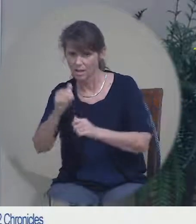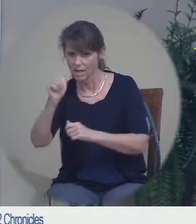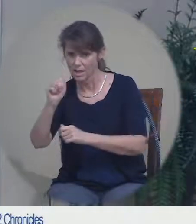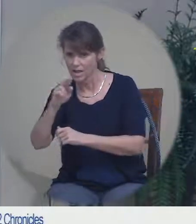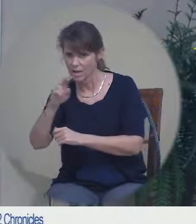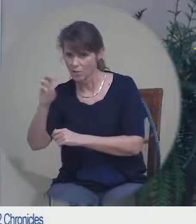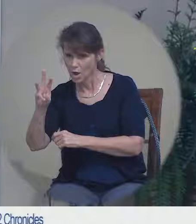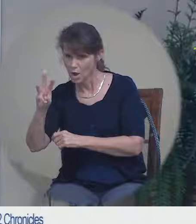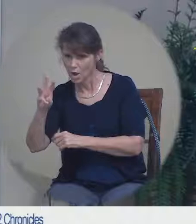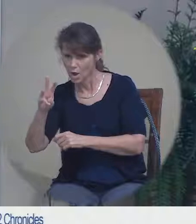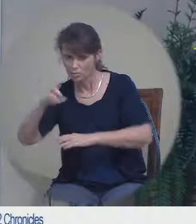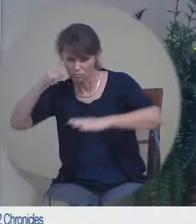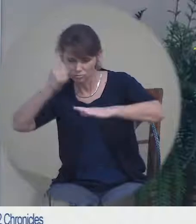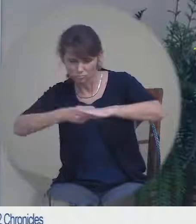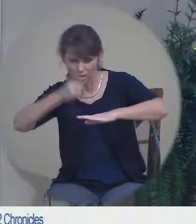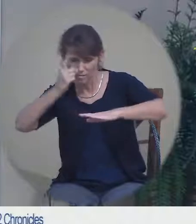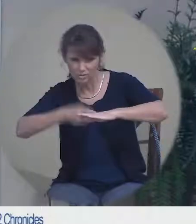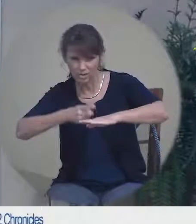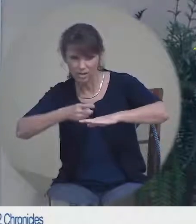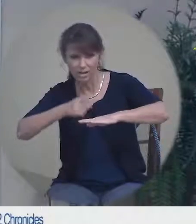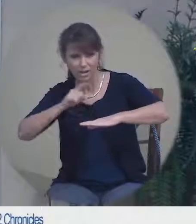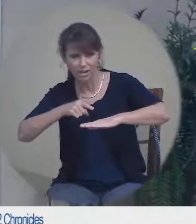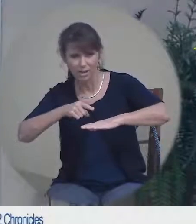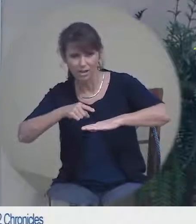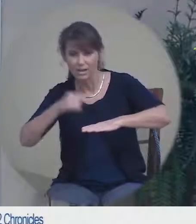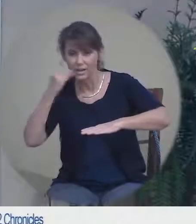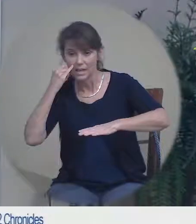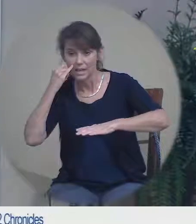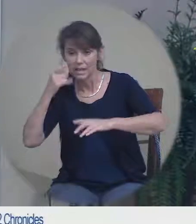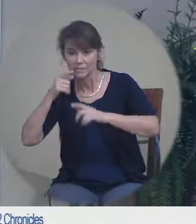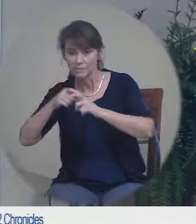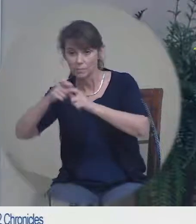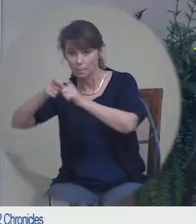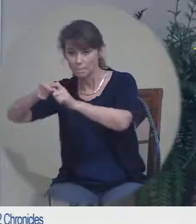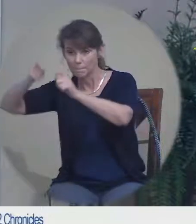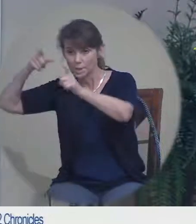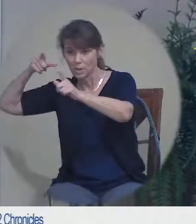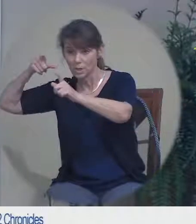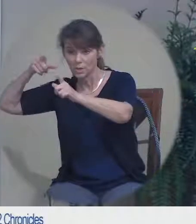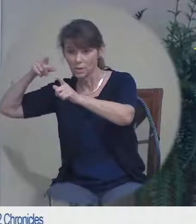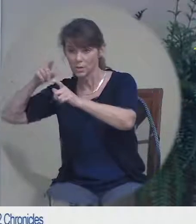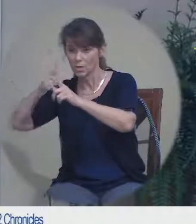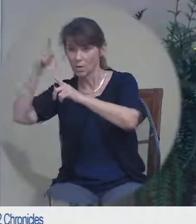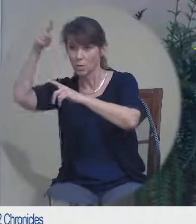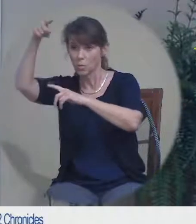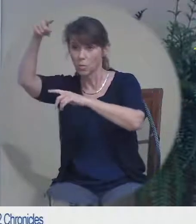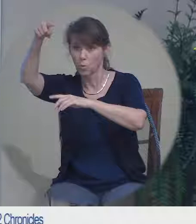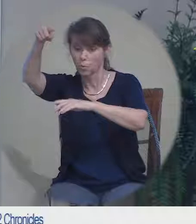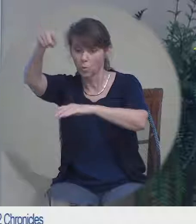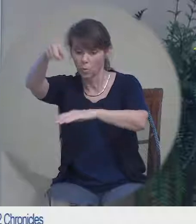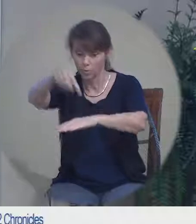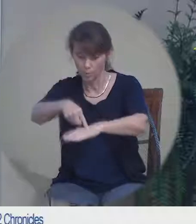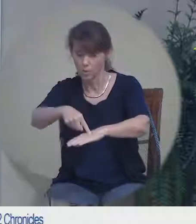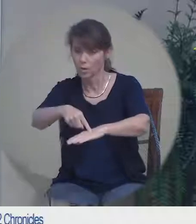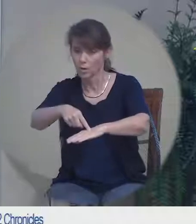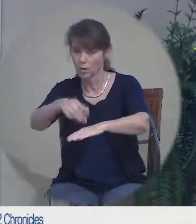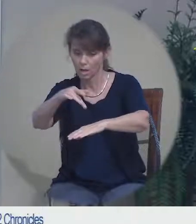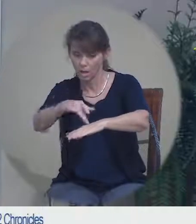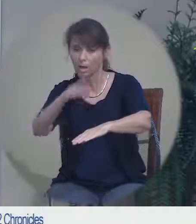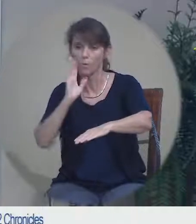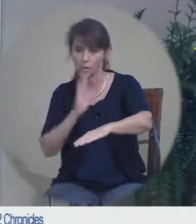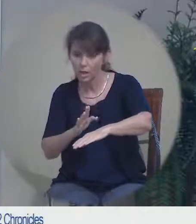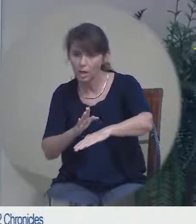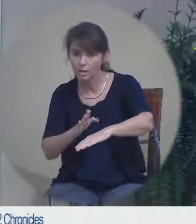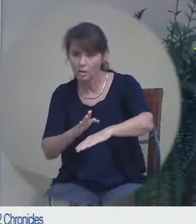arrows. That when you shoot an arrow, it's going to strike the ground. And what is unfortunate is that Joash